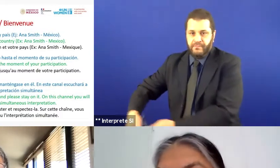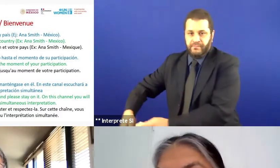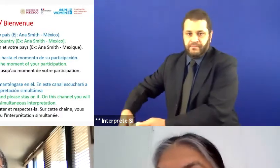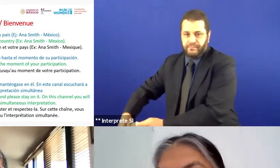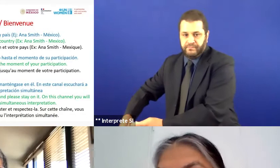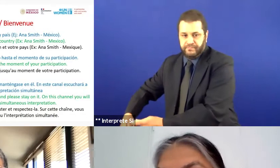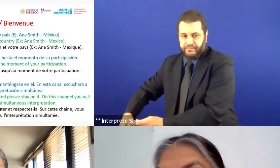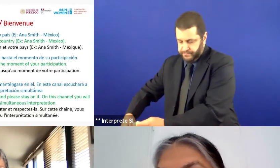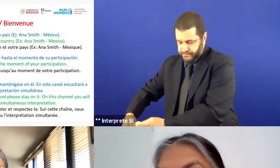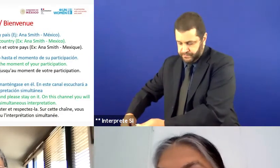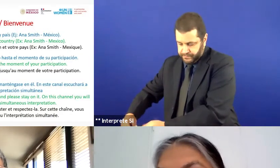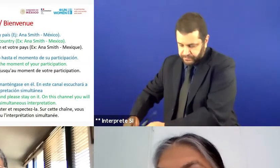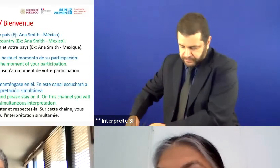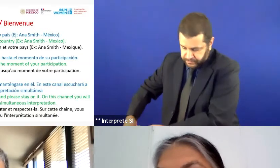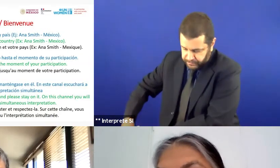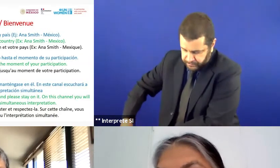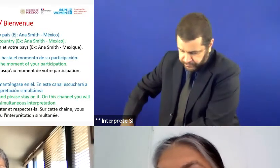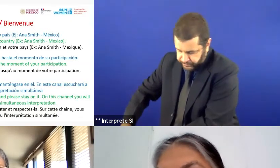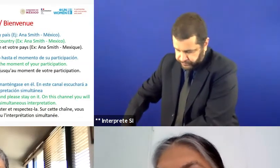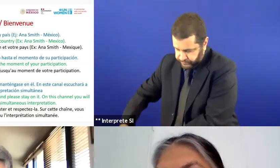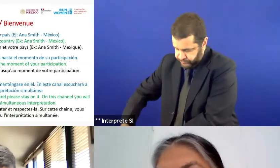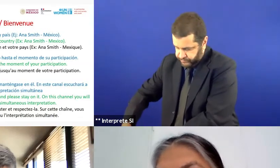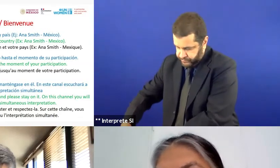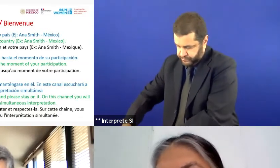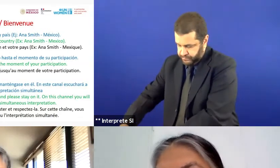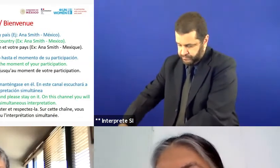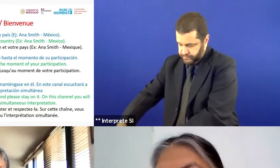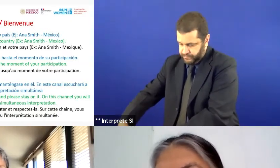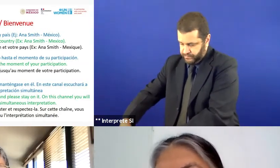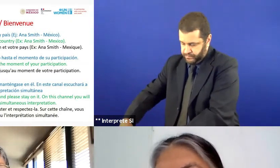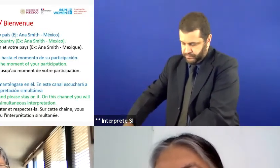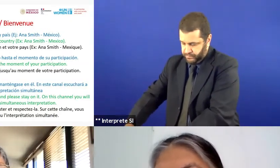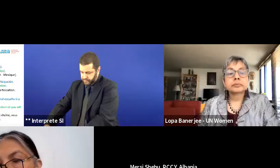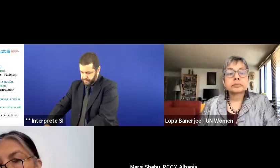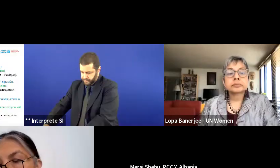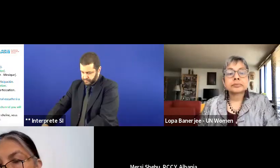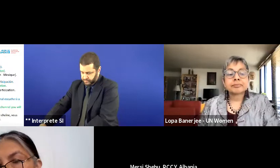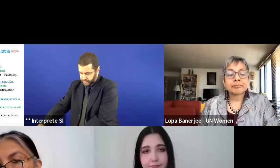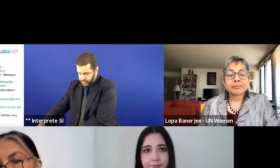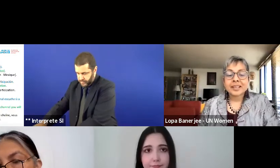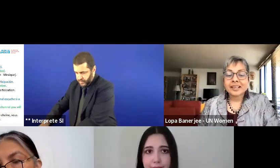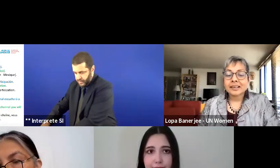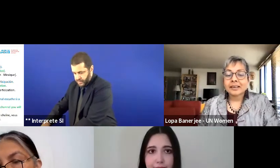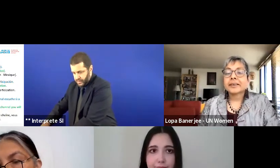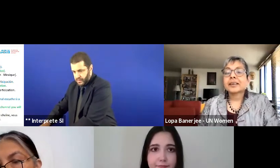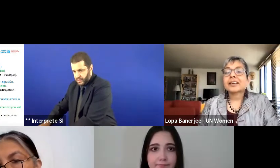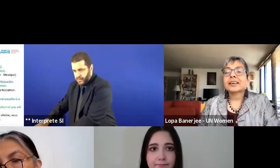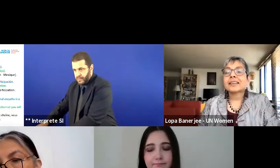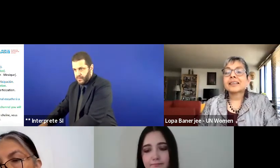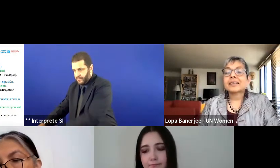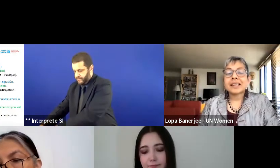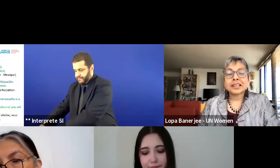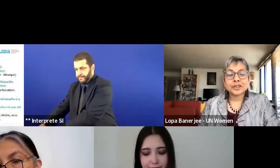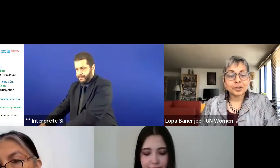So we can hear you as well. Great. So then, Lopa, your camera works and your microphone works. So we're all set for